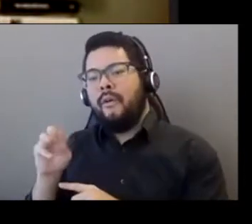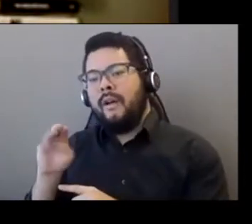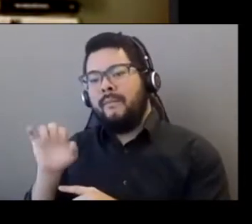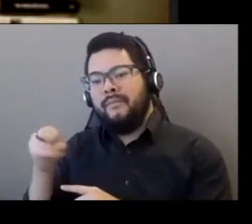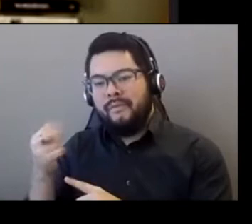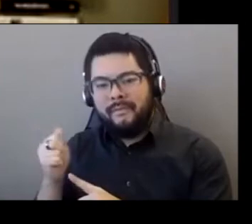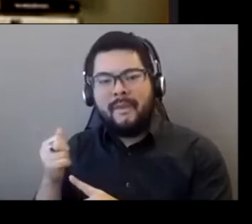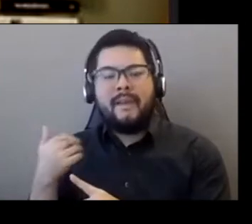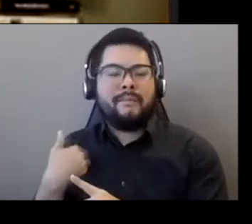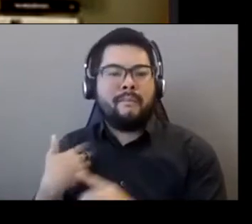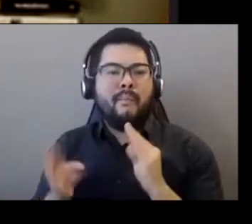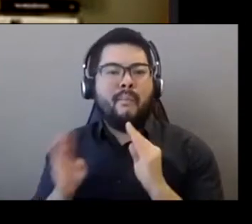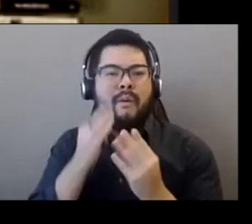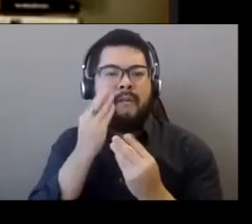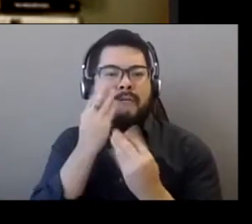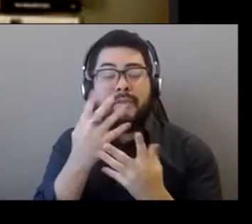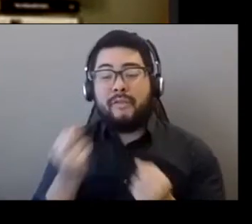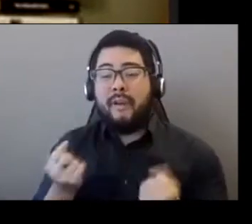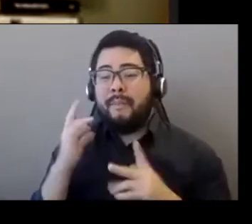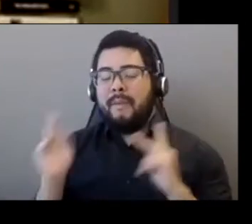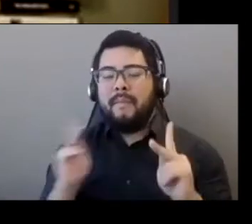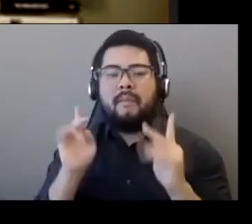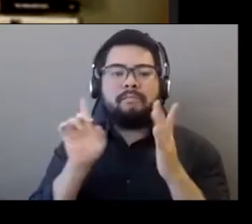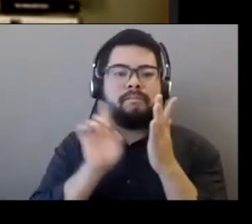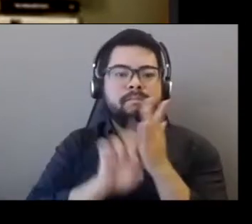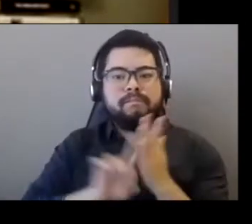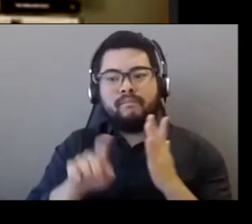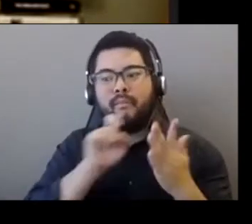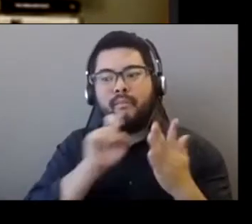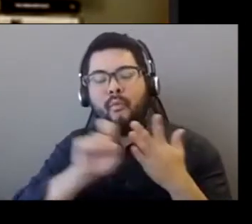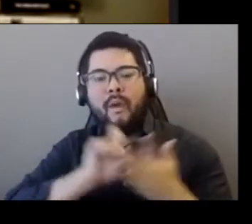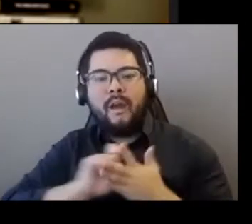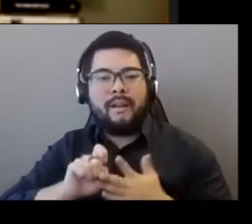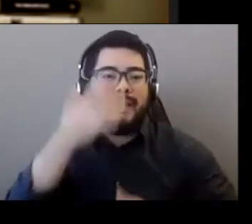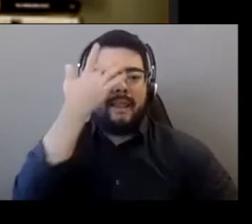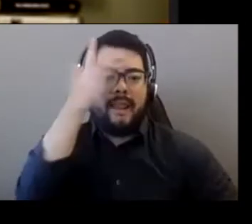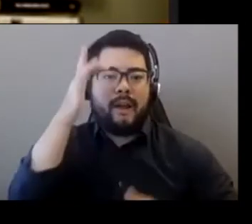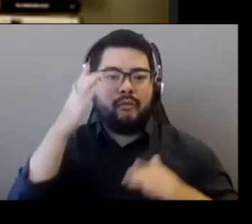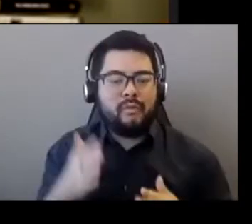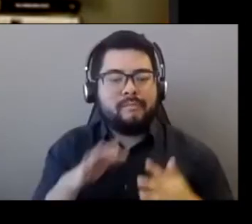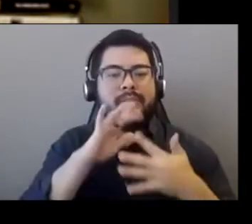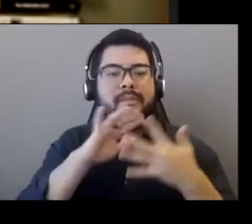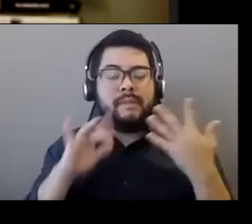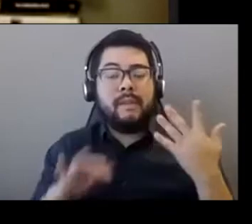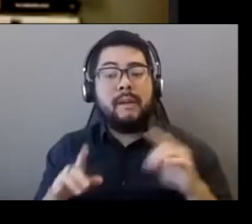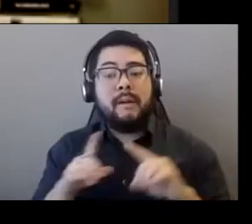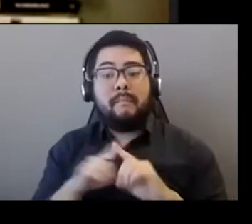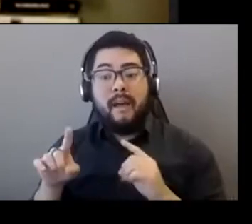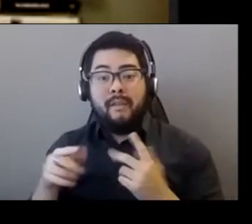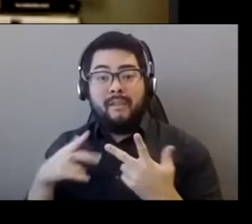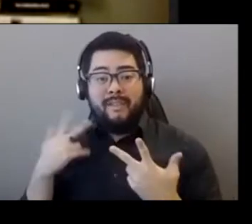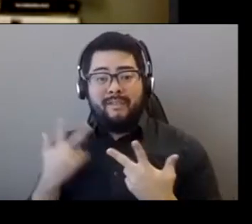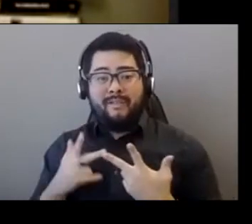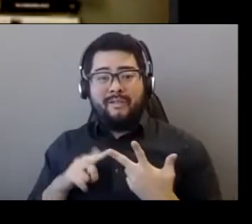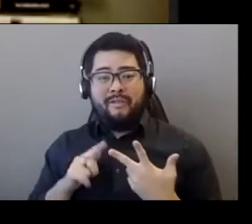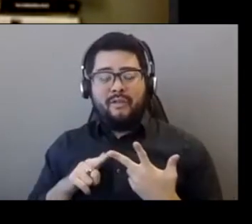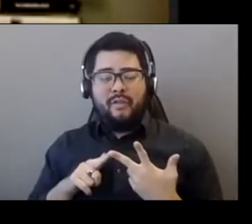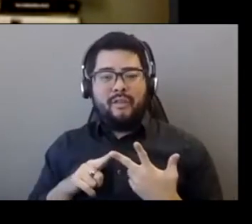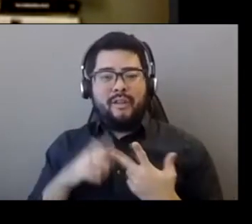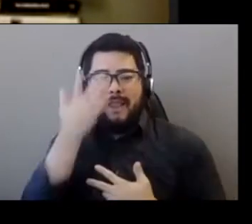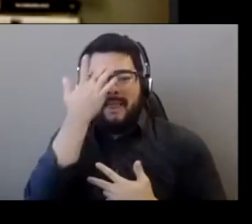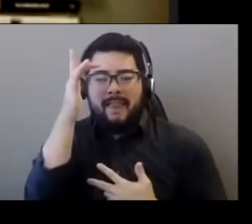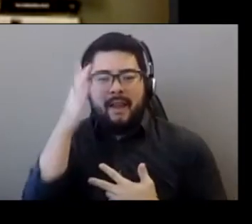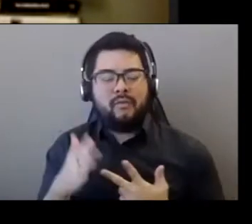writing on intellectuals and Gramsci don't talk about this part of it. The third intellectual, the new intellectual, he calls